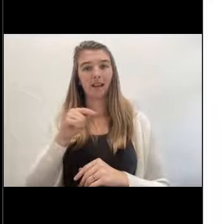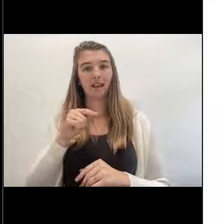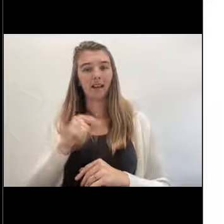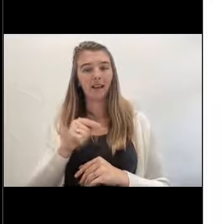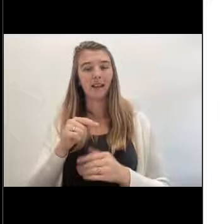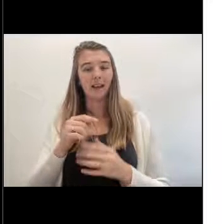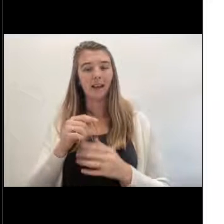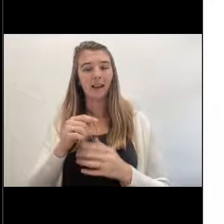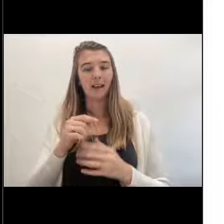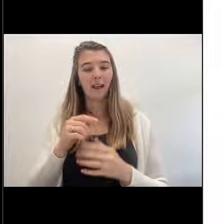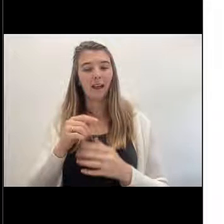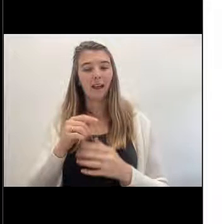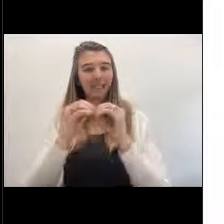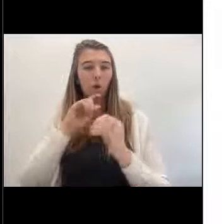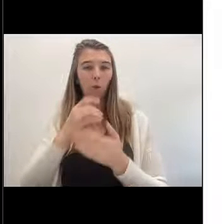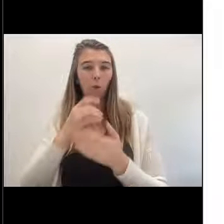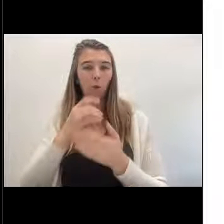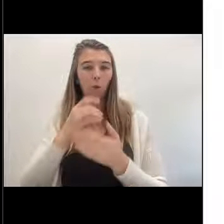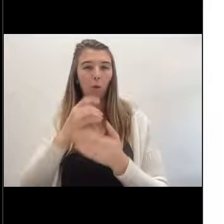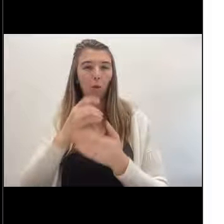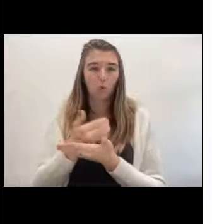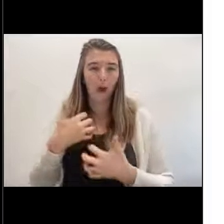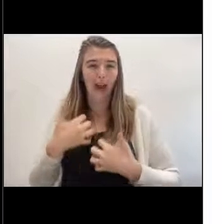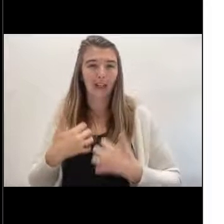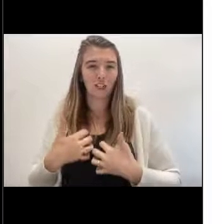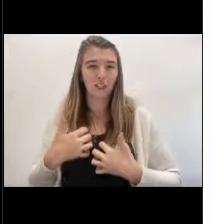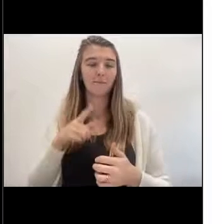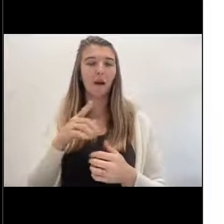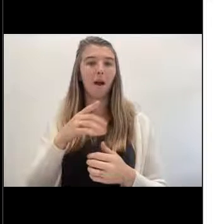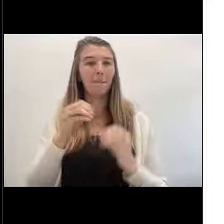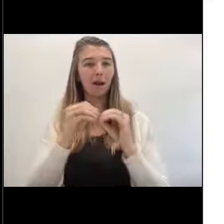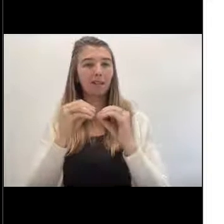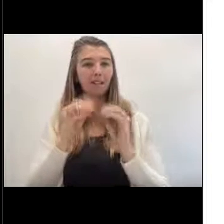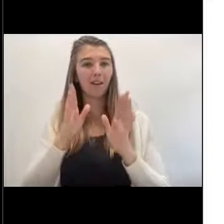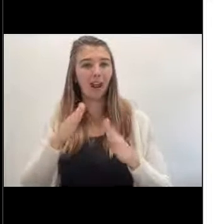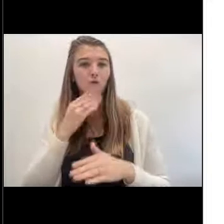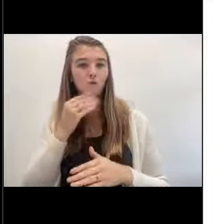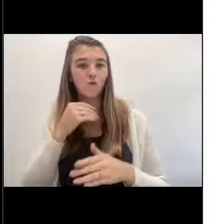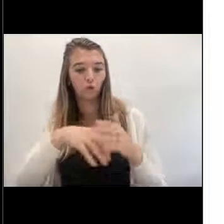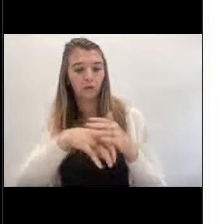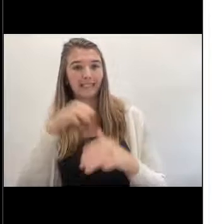a capacity to tap into this storage and, you know, get carbon and energy when